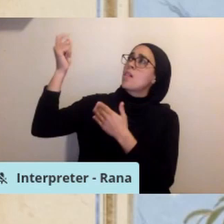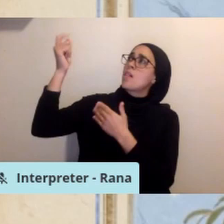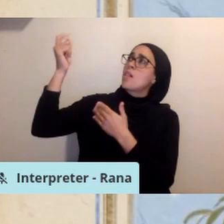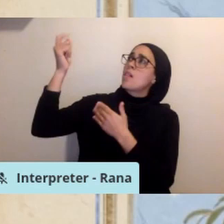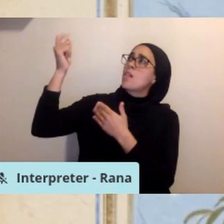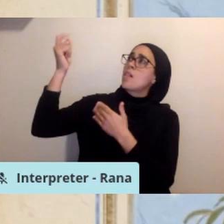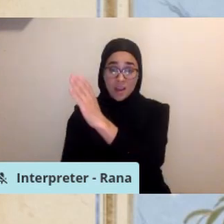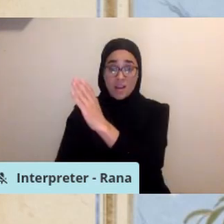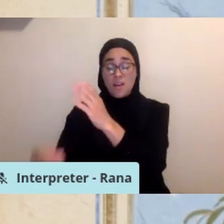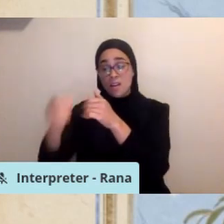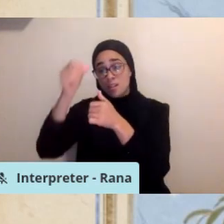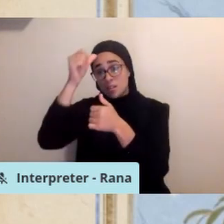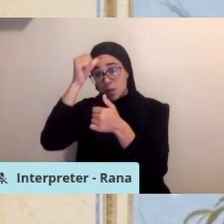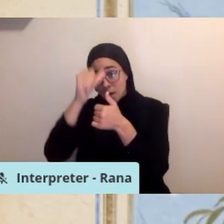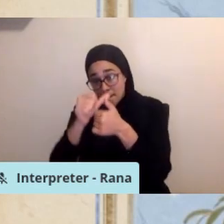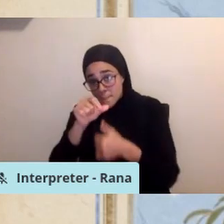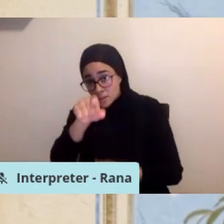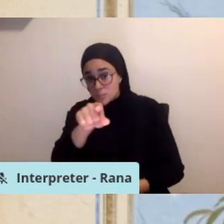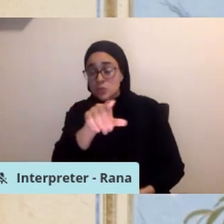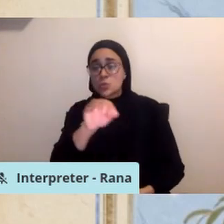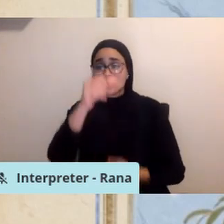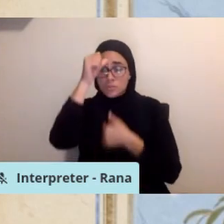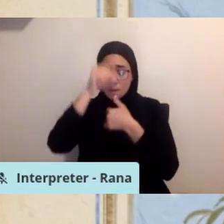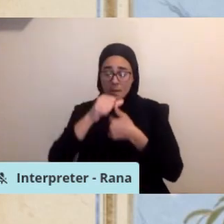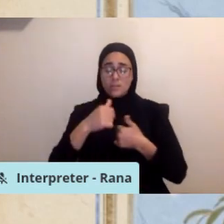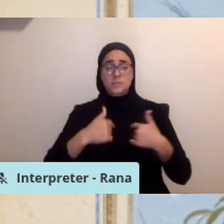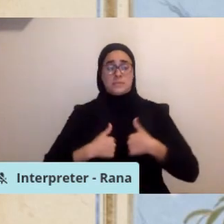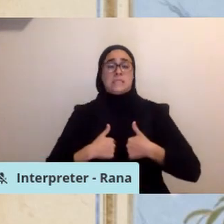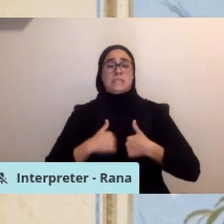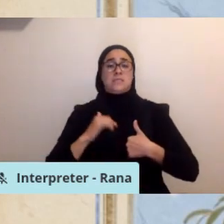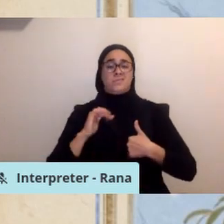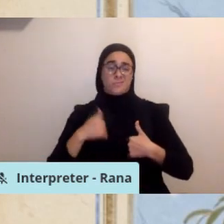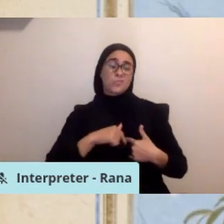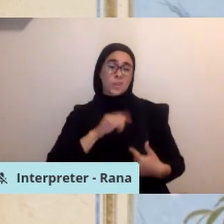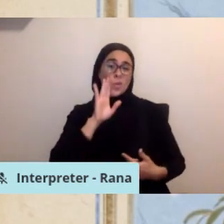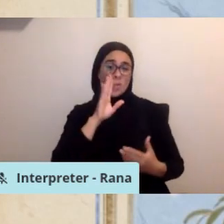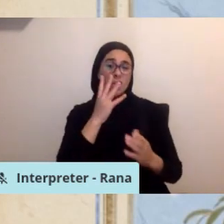of your and our own mortality.